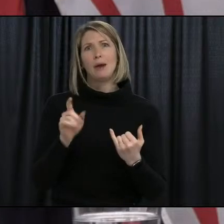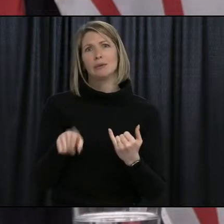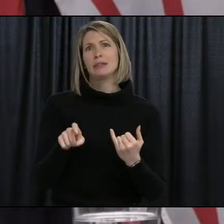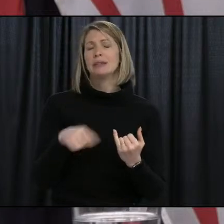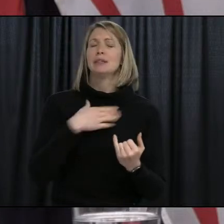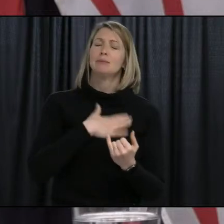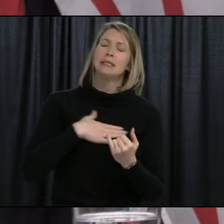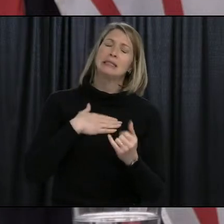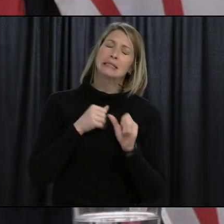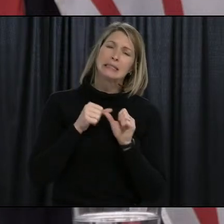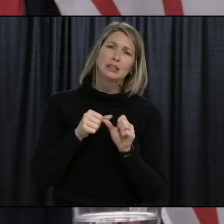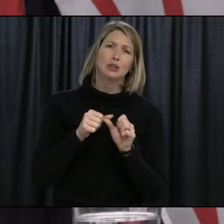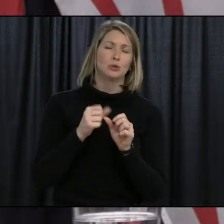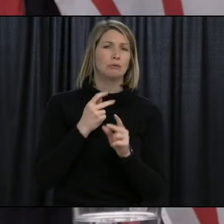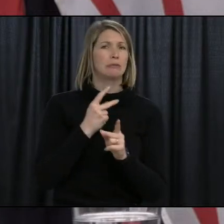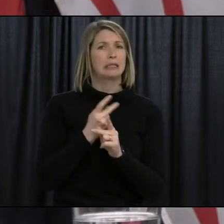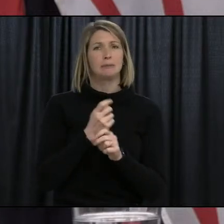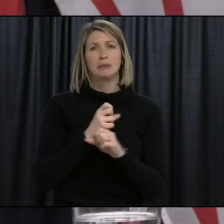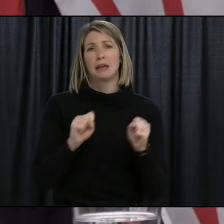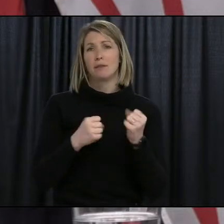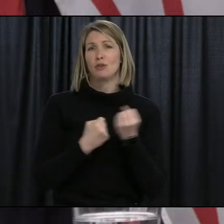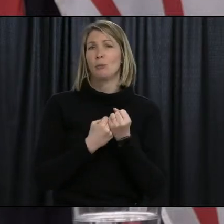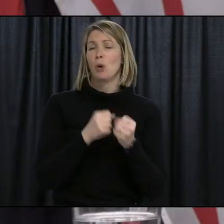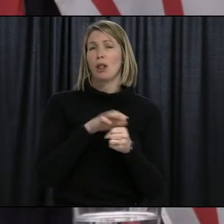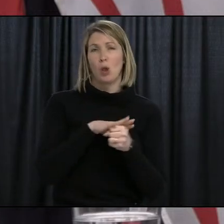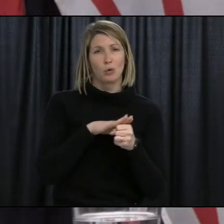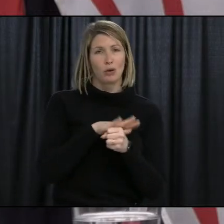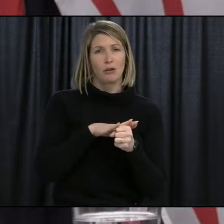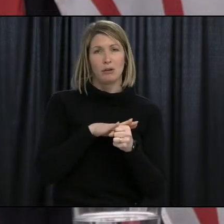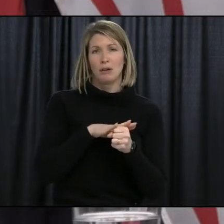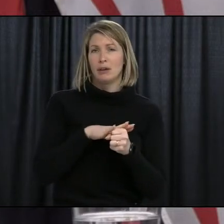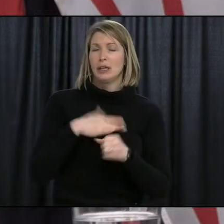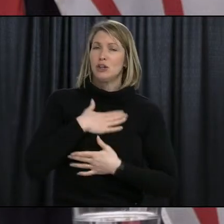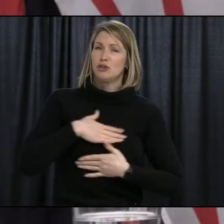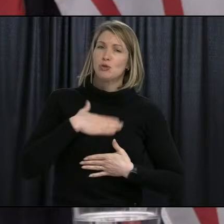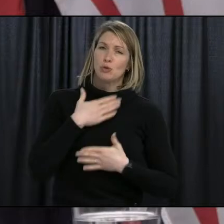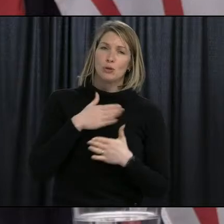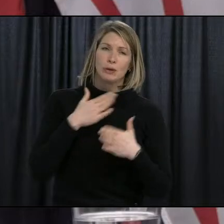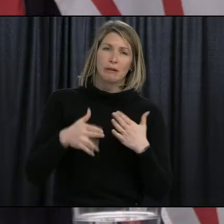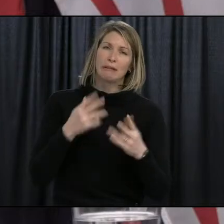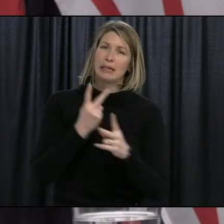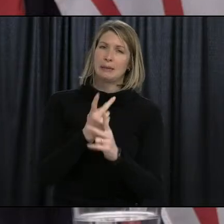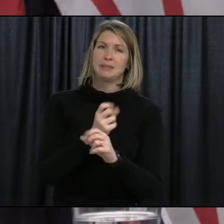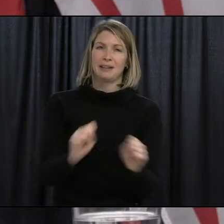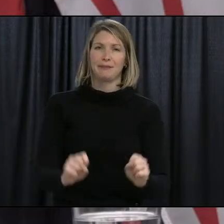look for safe ways to support local. But otherwise, have a good weekend and stay safe.